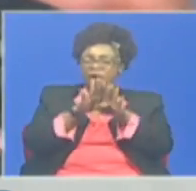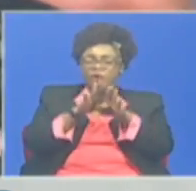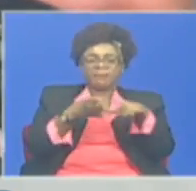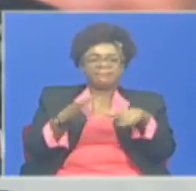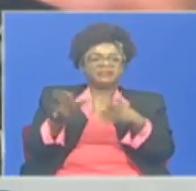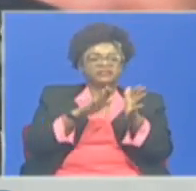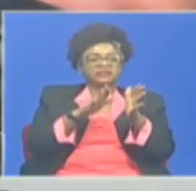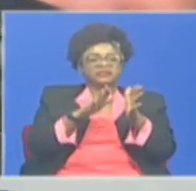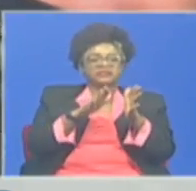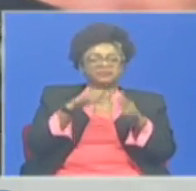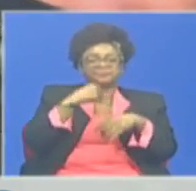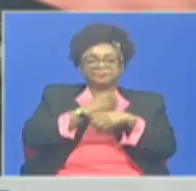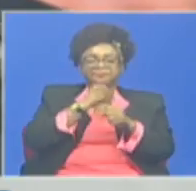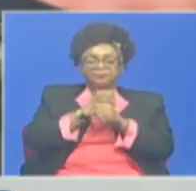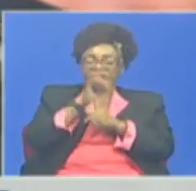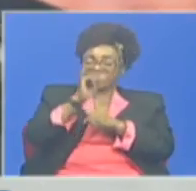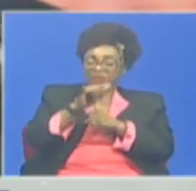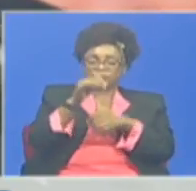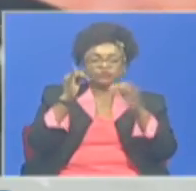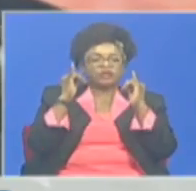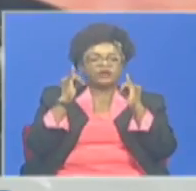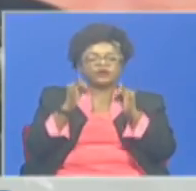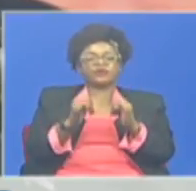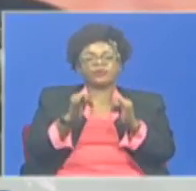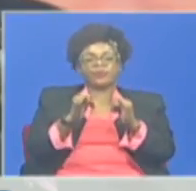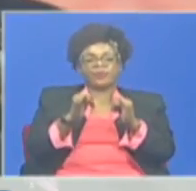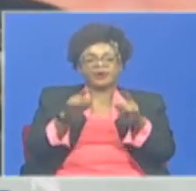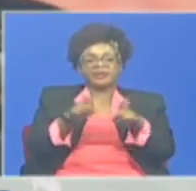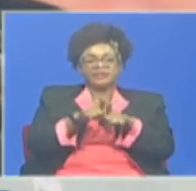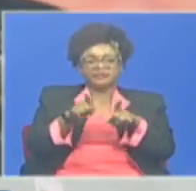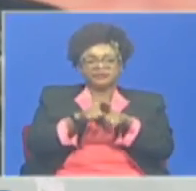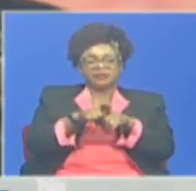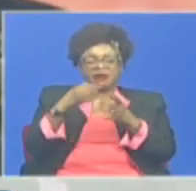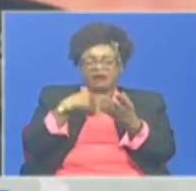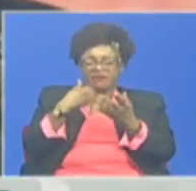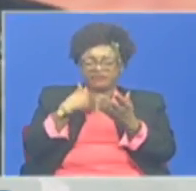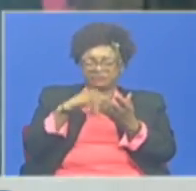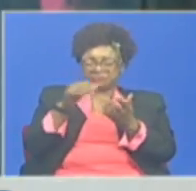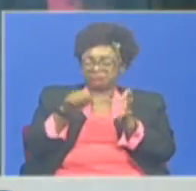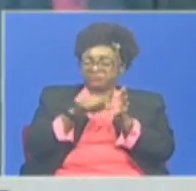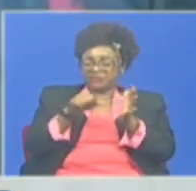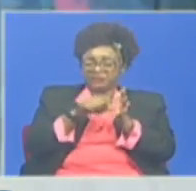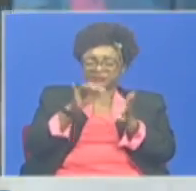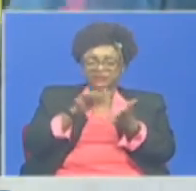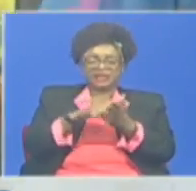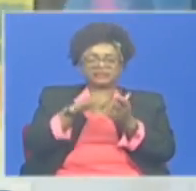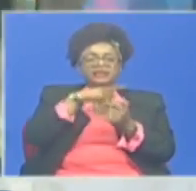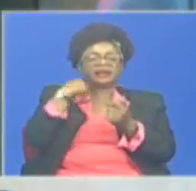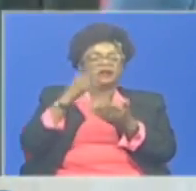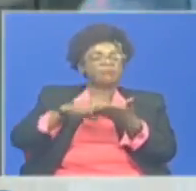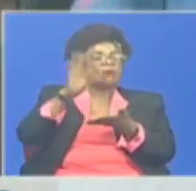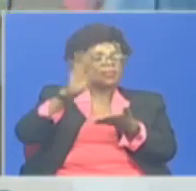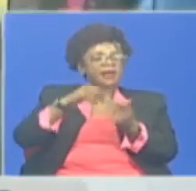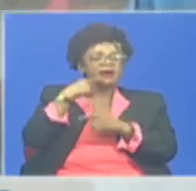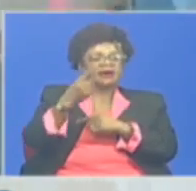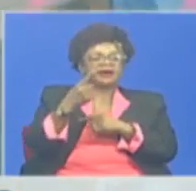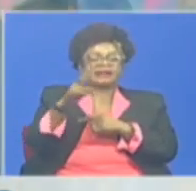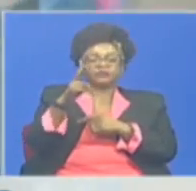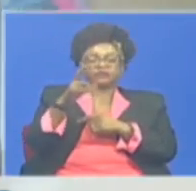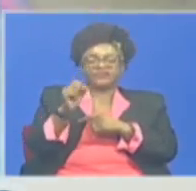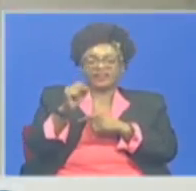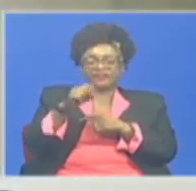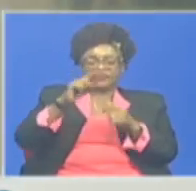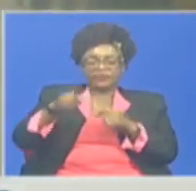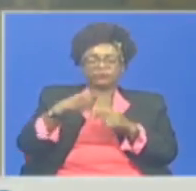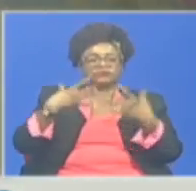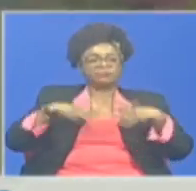ushering the planet into a new and uncertain phase of pandemic that has killed more than 125,000